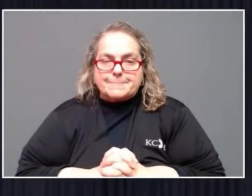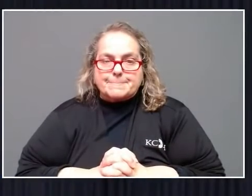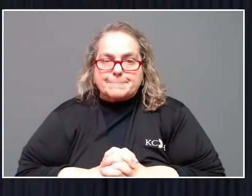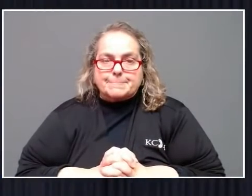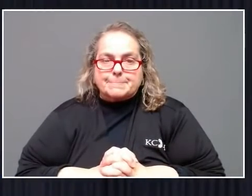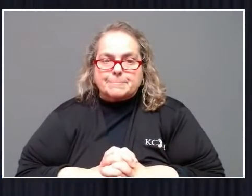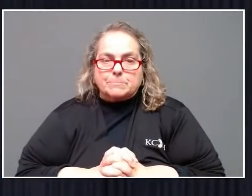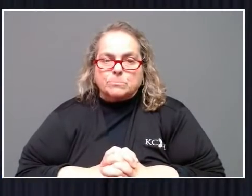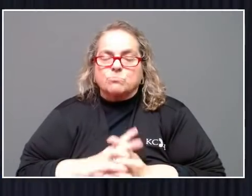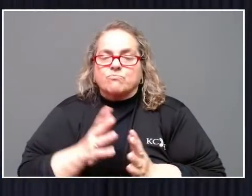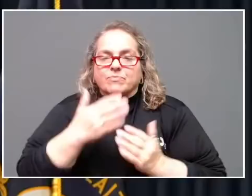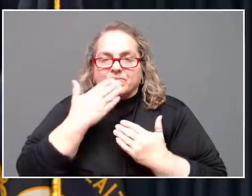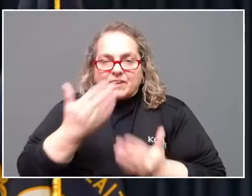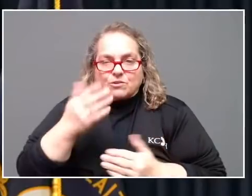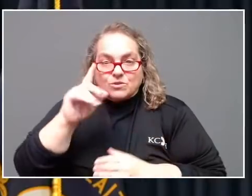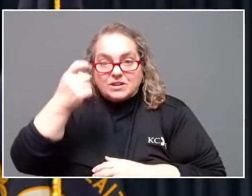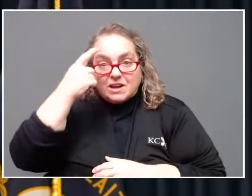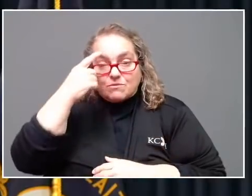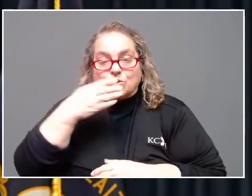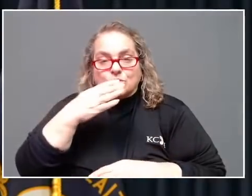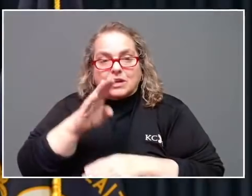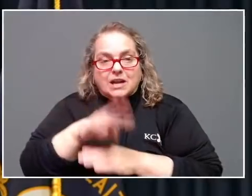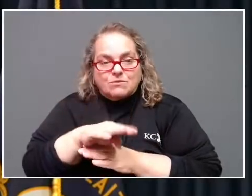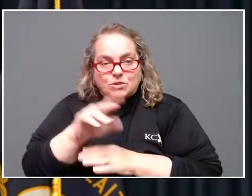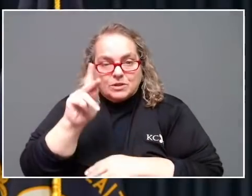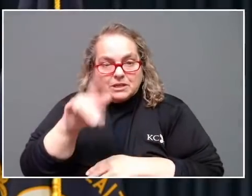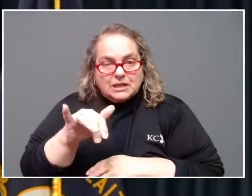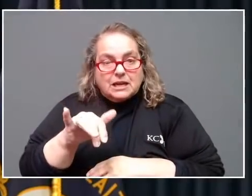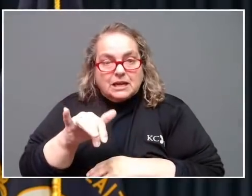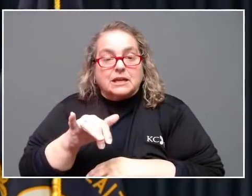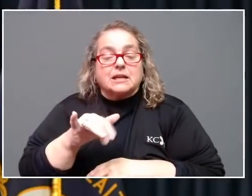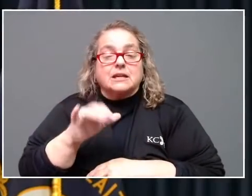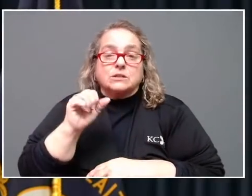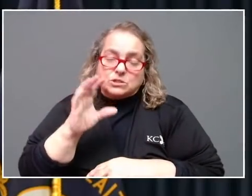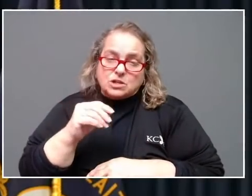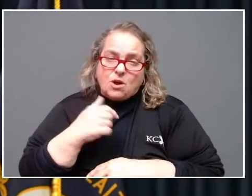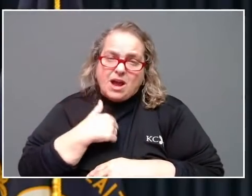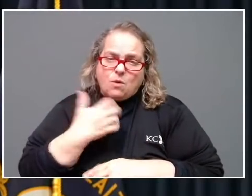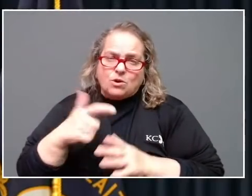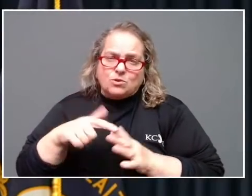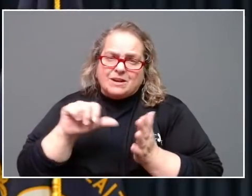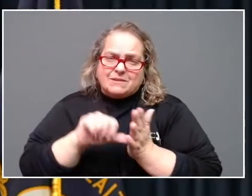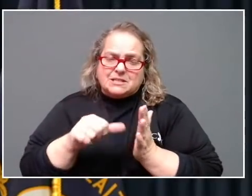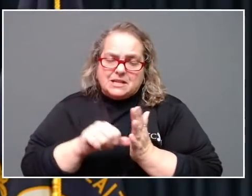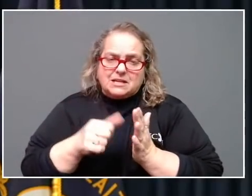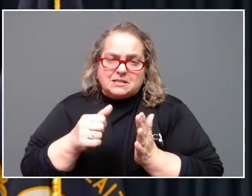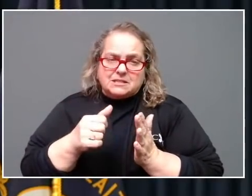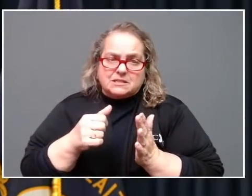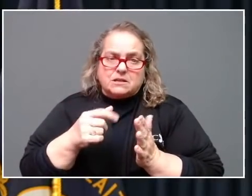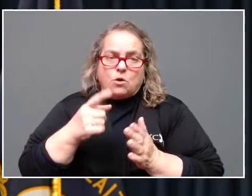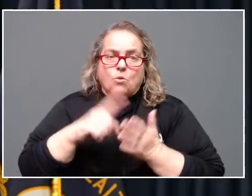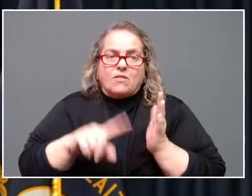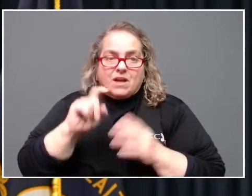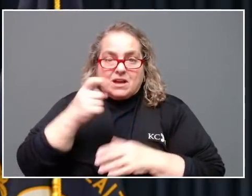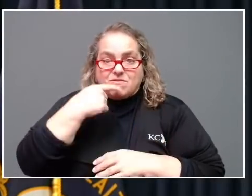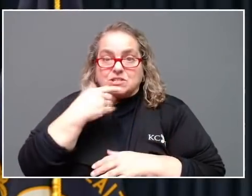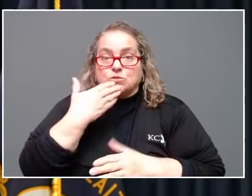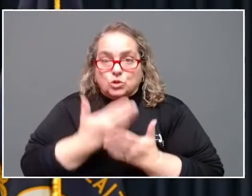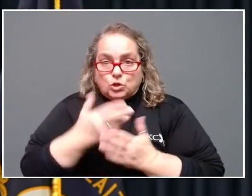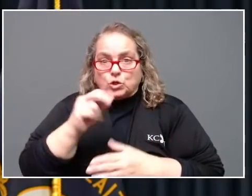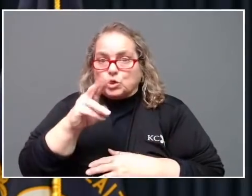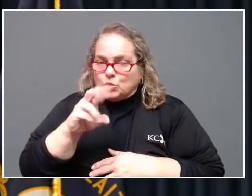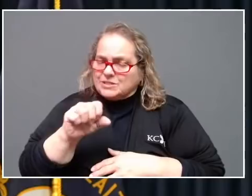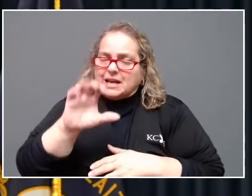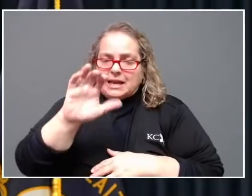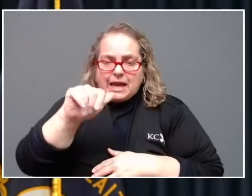Thank you, Governor Beshear. Good afternoon, Kentucky. So I would just emphasize briefly the governor's good news. The cases continue to fall and